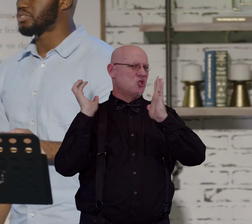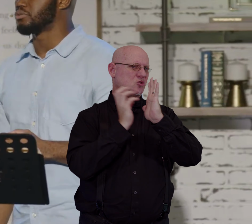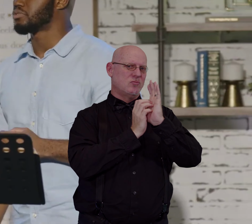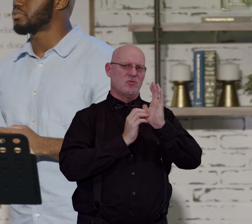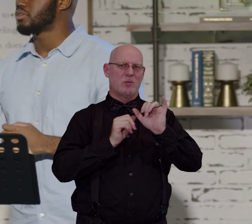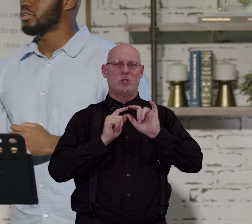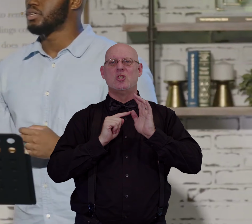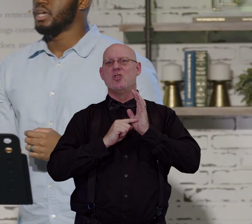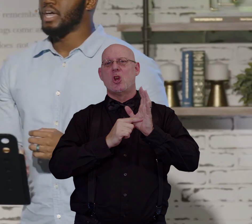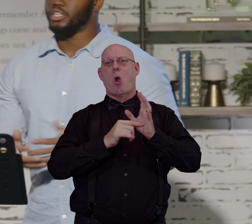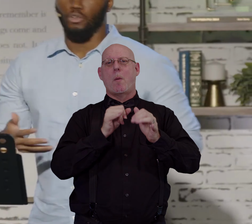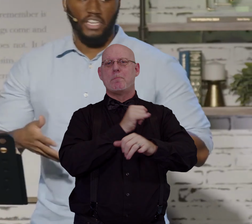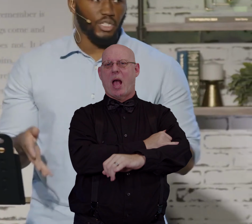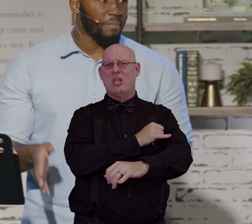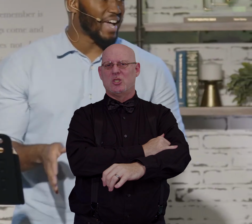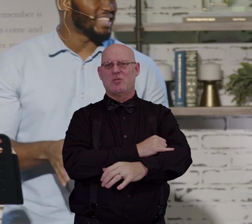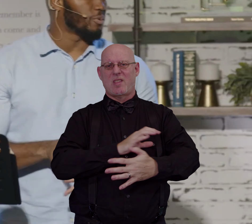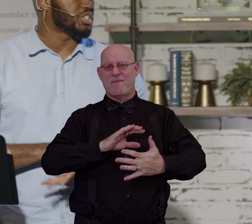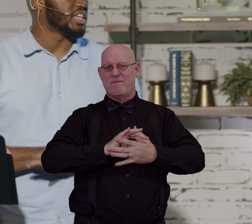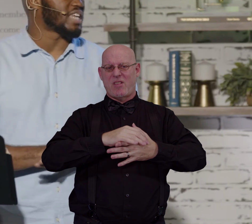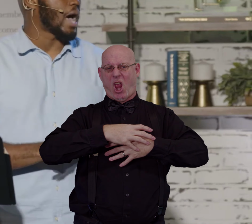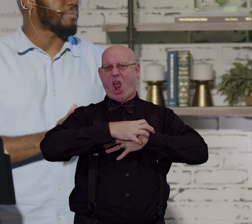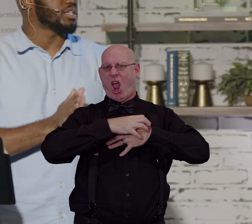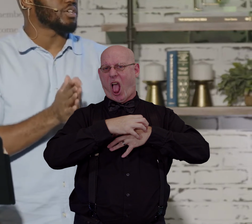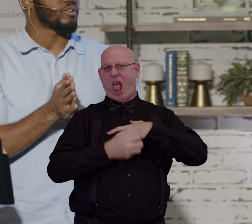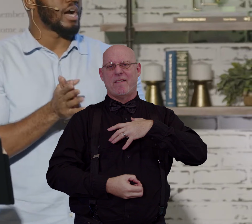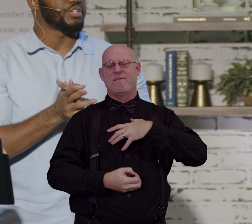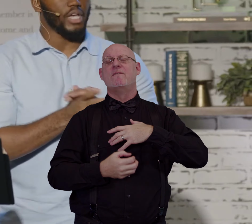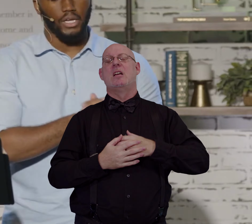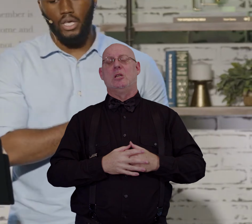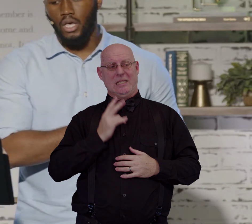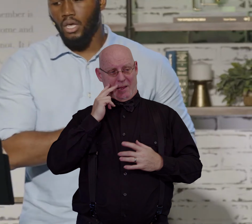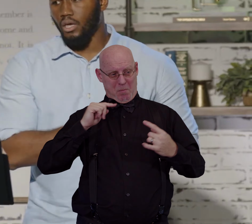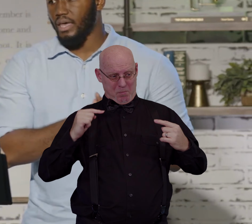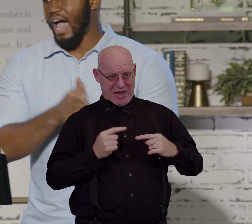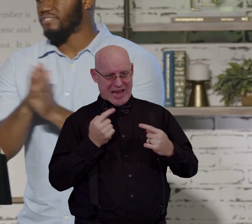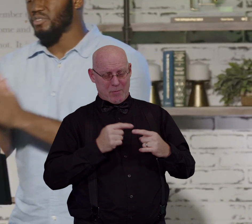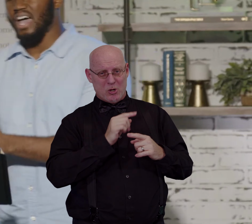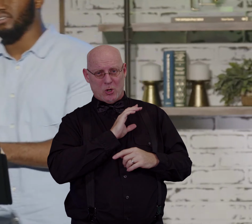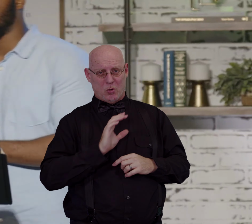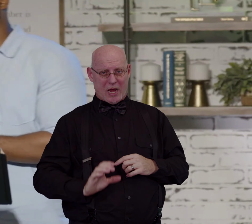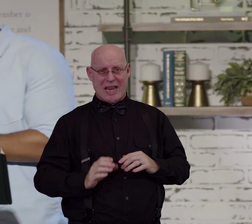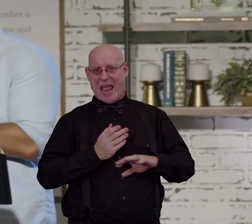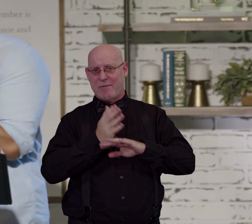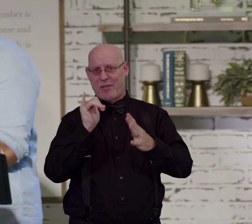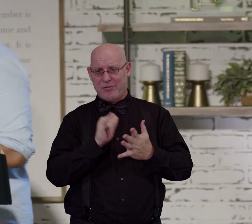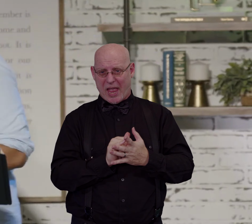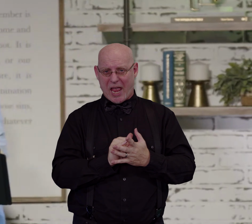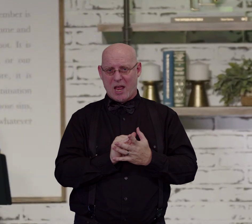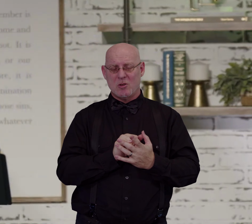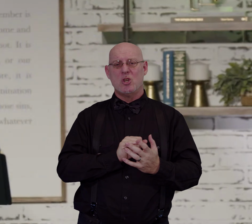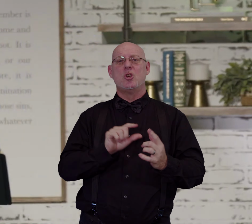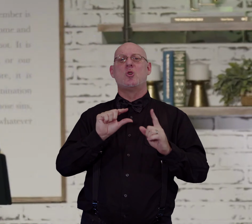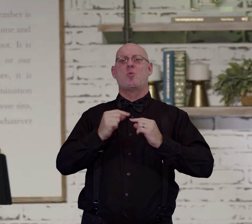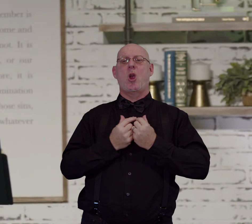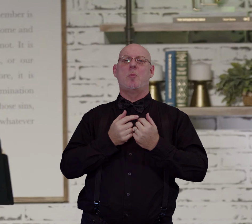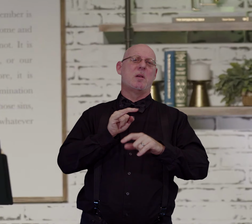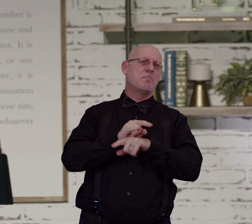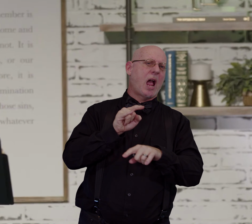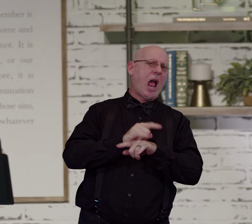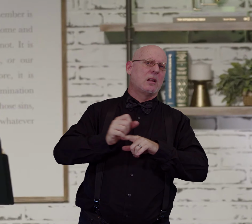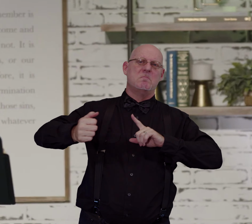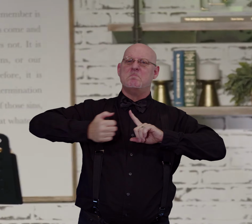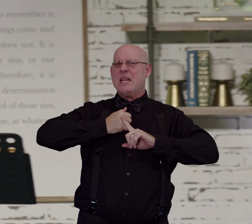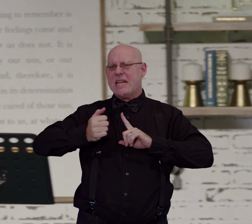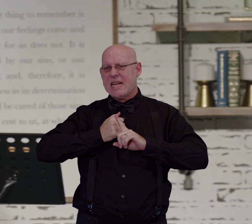your muscles. And so this is the pain that we see is happening to Christ. And after that, he's brought before, and there's a group of them, and they're mocking